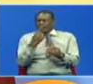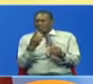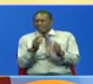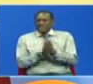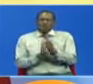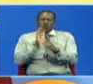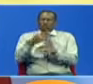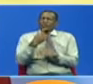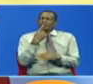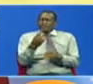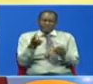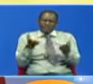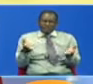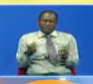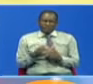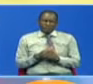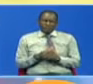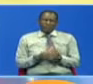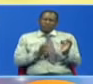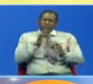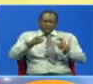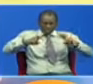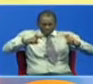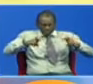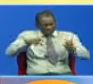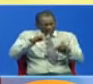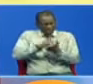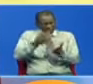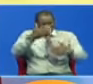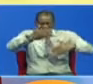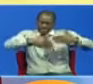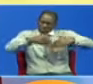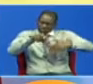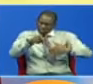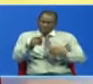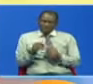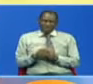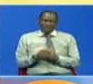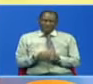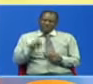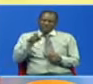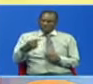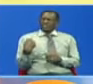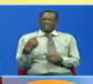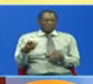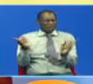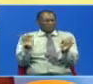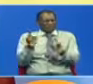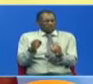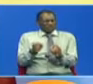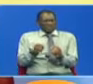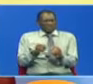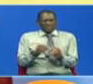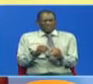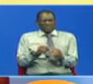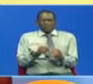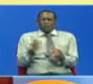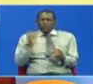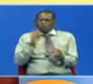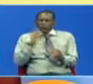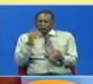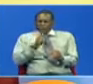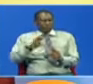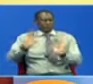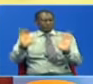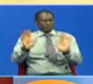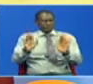100. If you look at it in that relationship, this number is not that alarming, because it